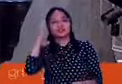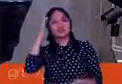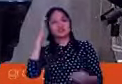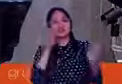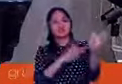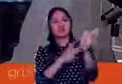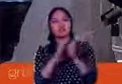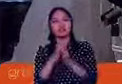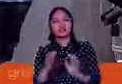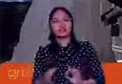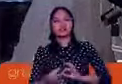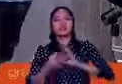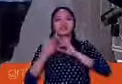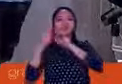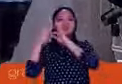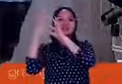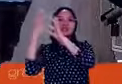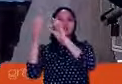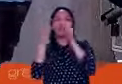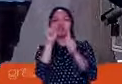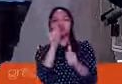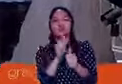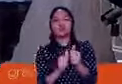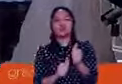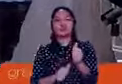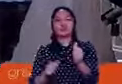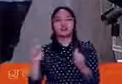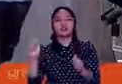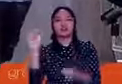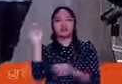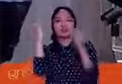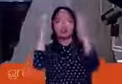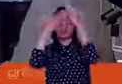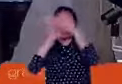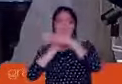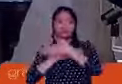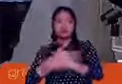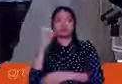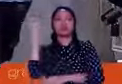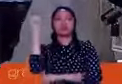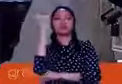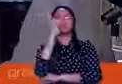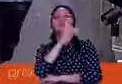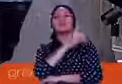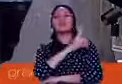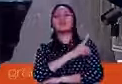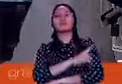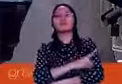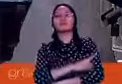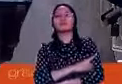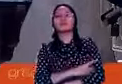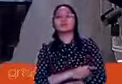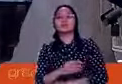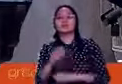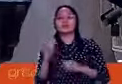I sense His presence every night and day.